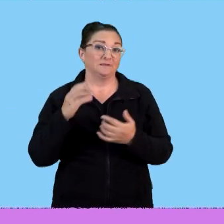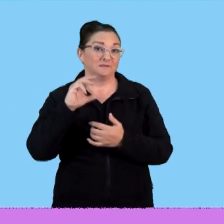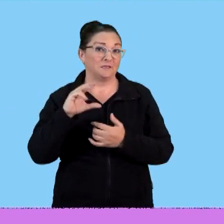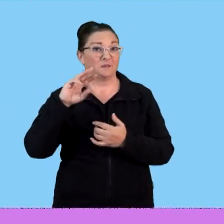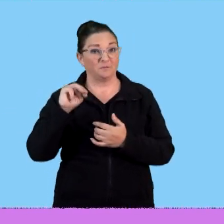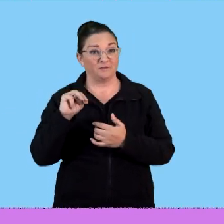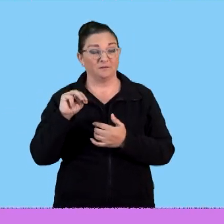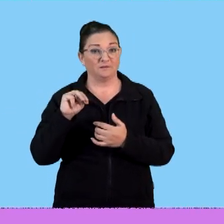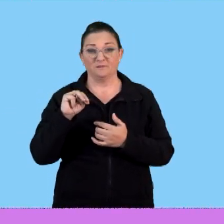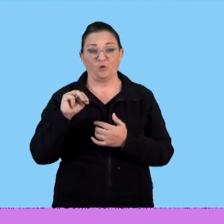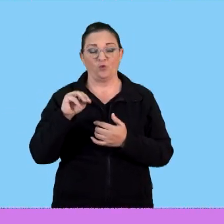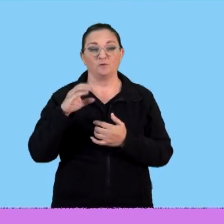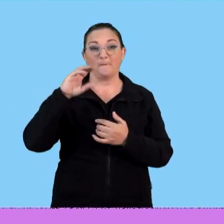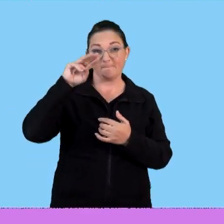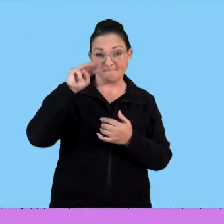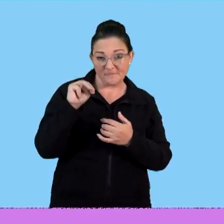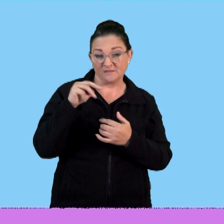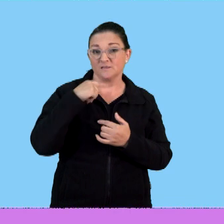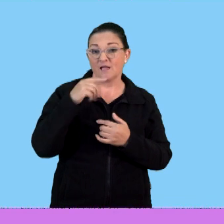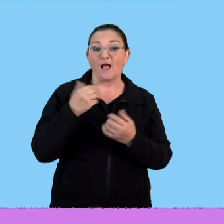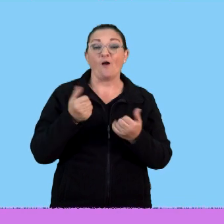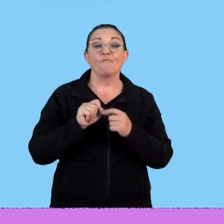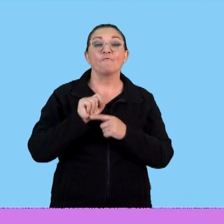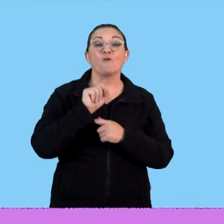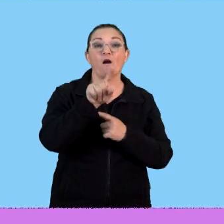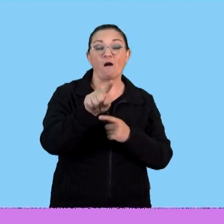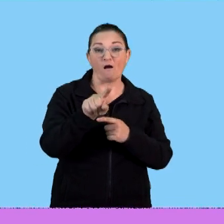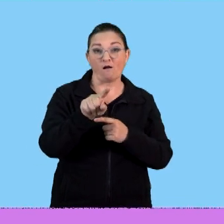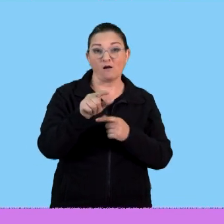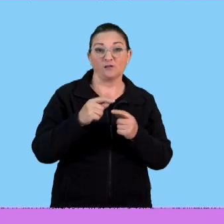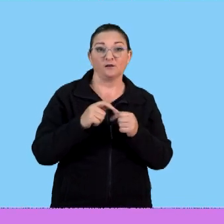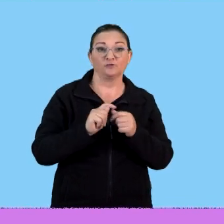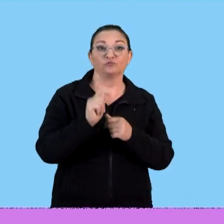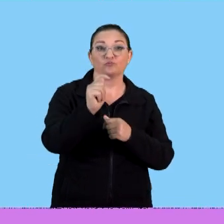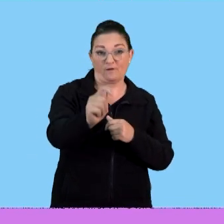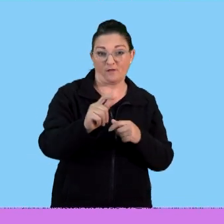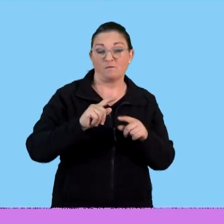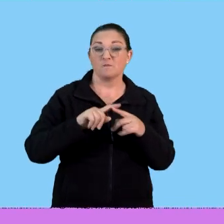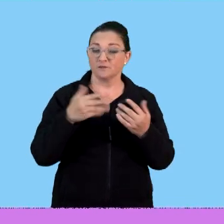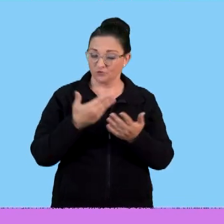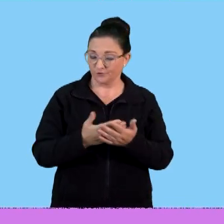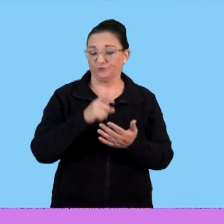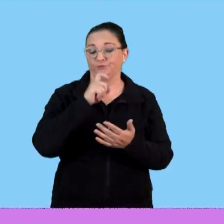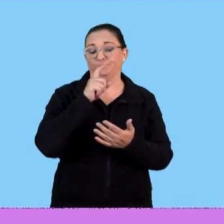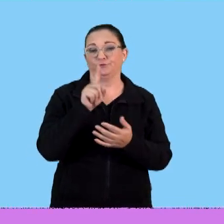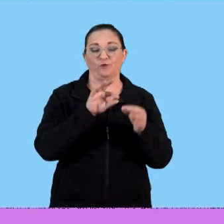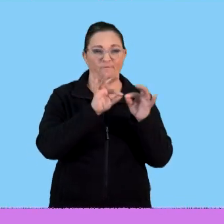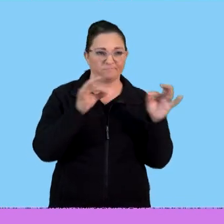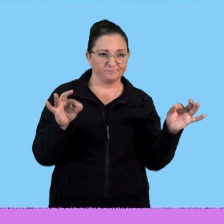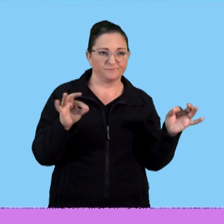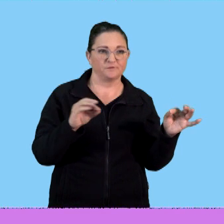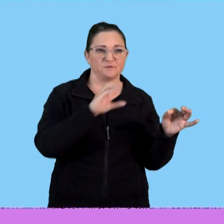in centimeters, or in meters, how far you have traveled with your bicycle. And then I said here, you may use the